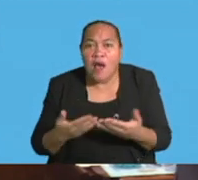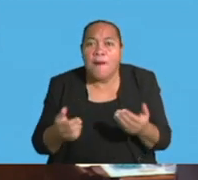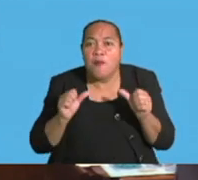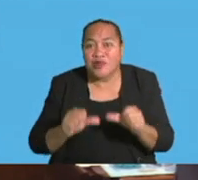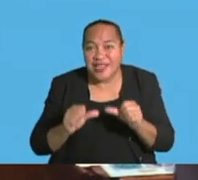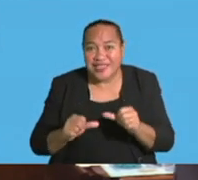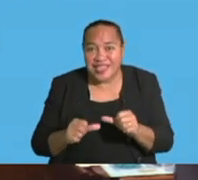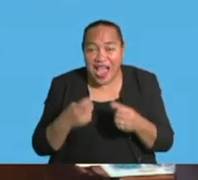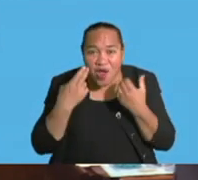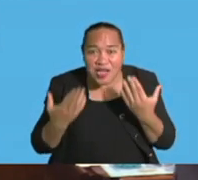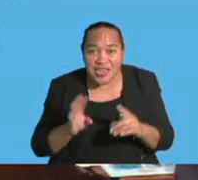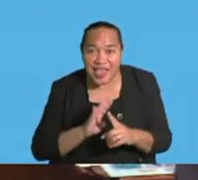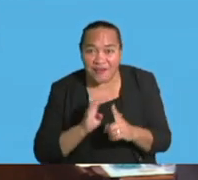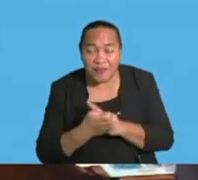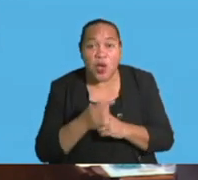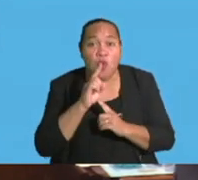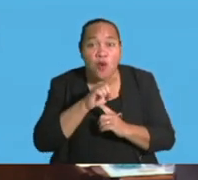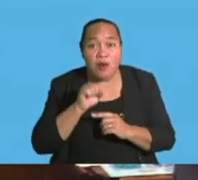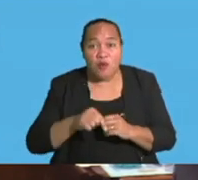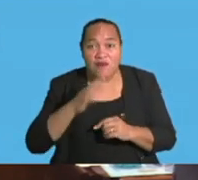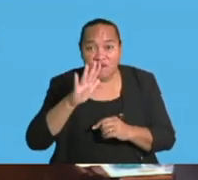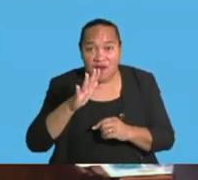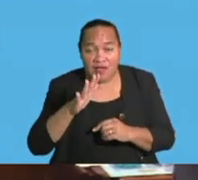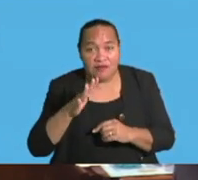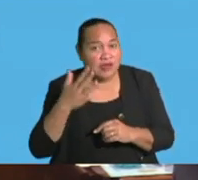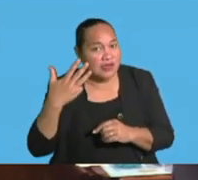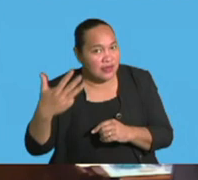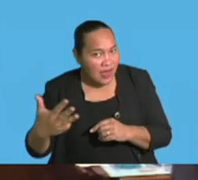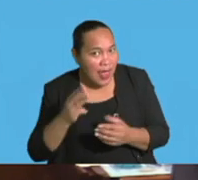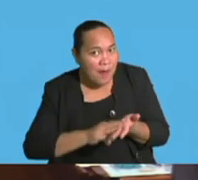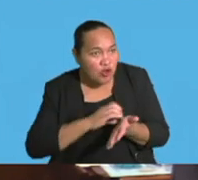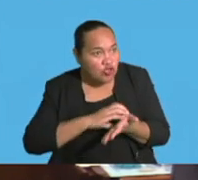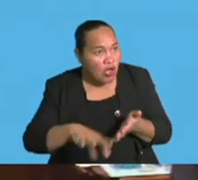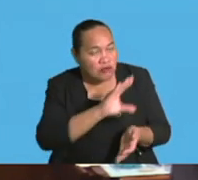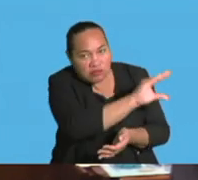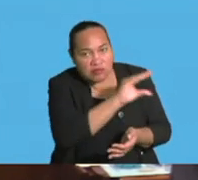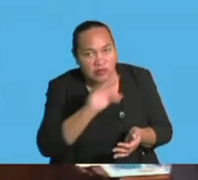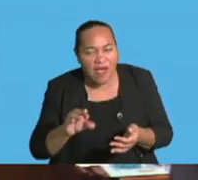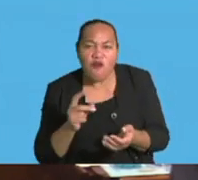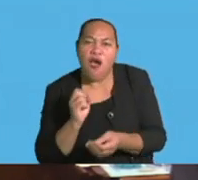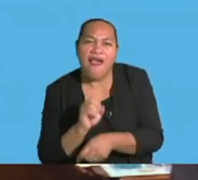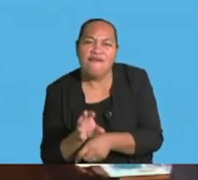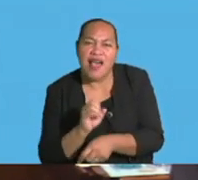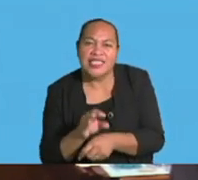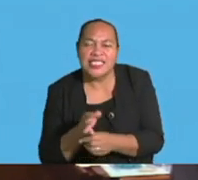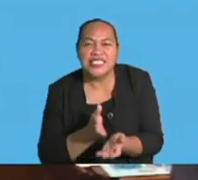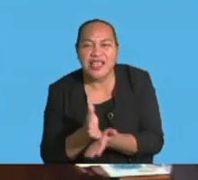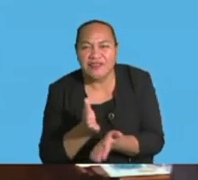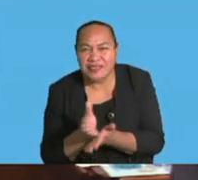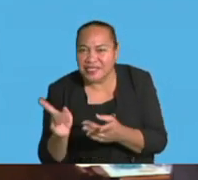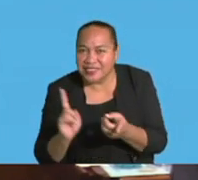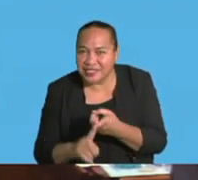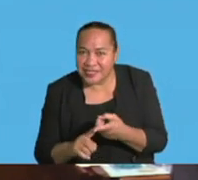environment, $1.59 million is allocated for extension and advisory services. This includes